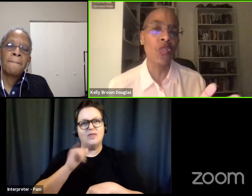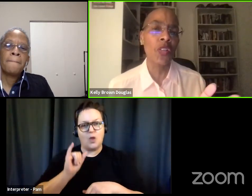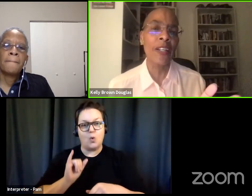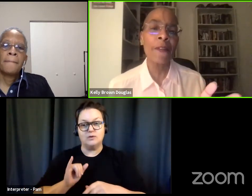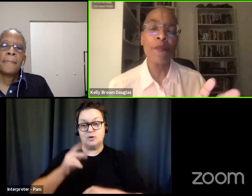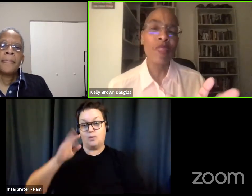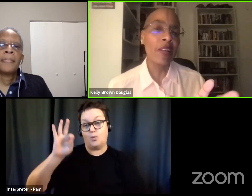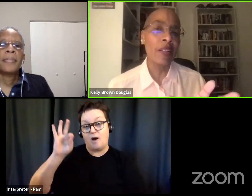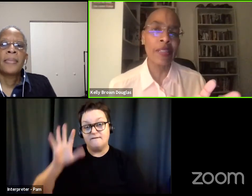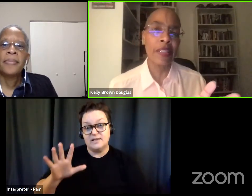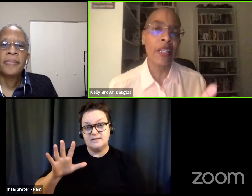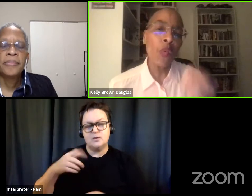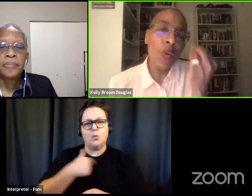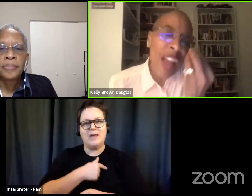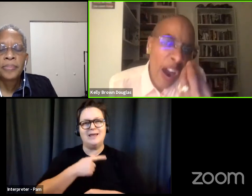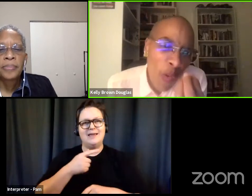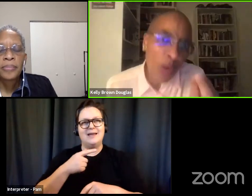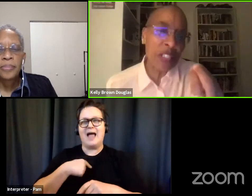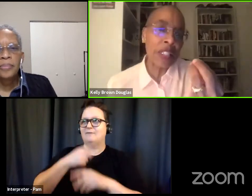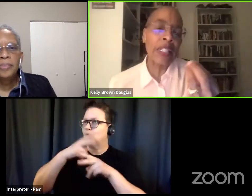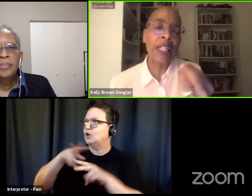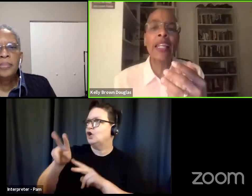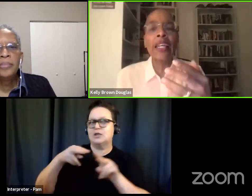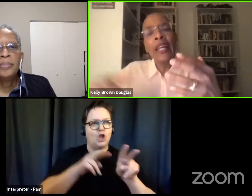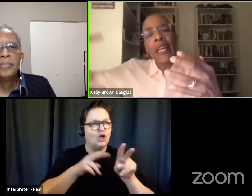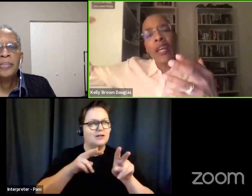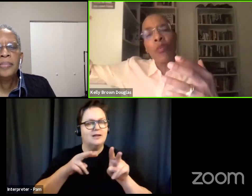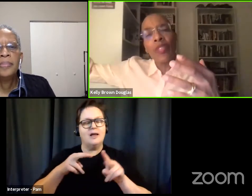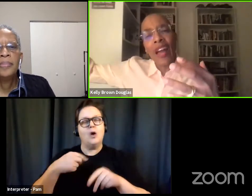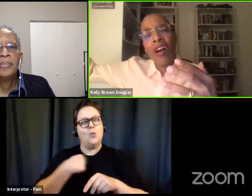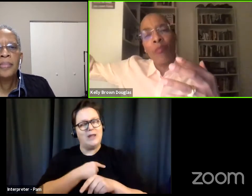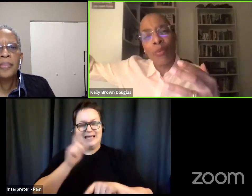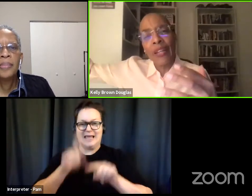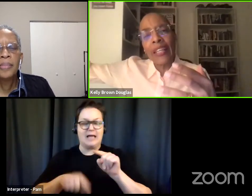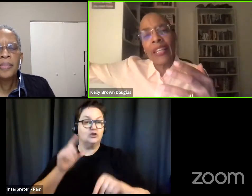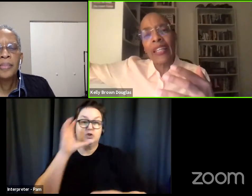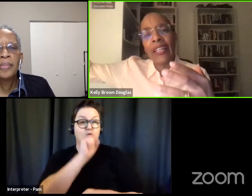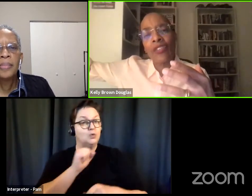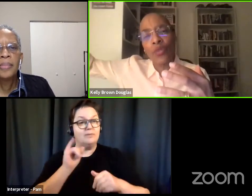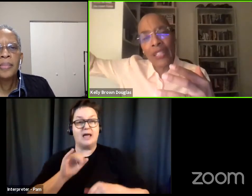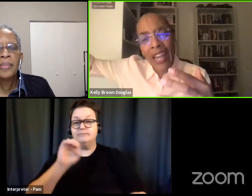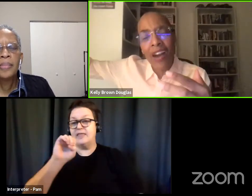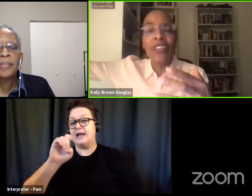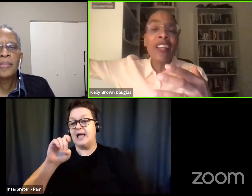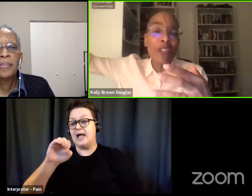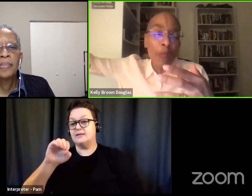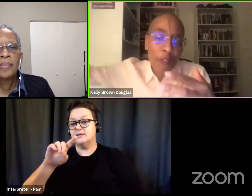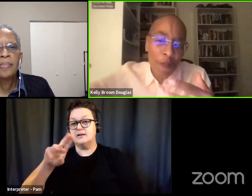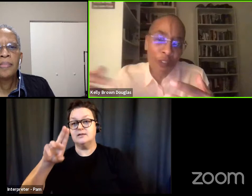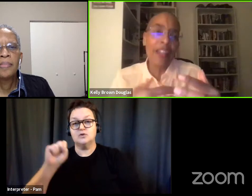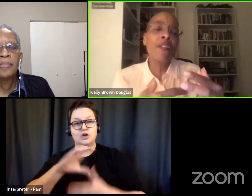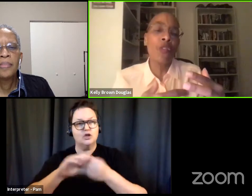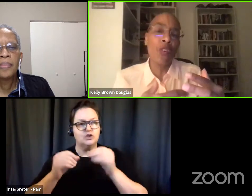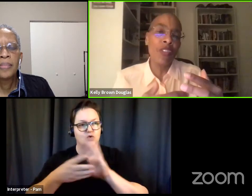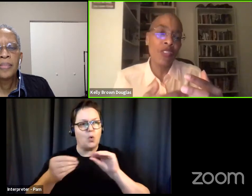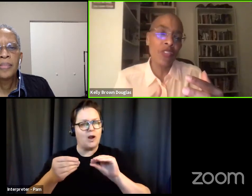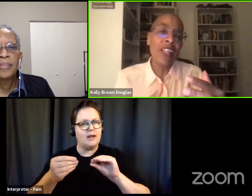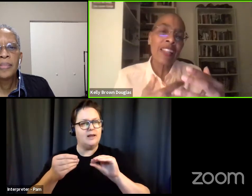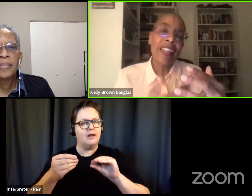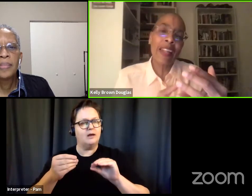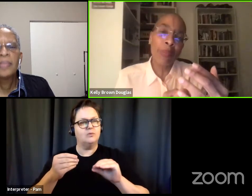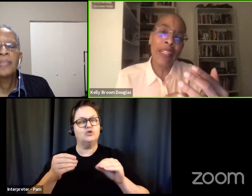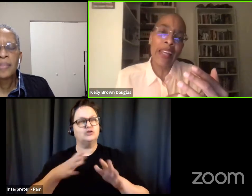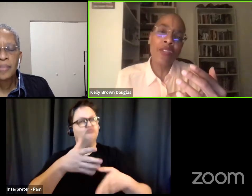Exodus story without questioning it and without bringing into account the prophetic